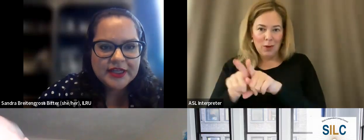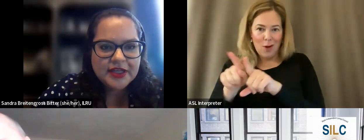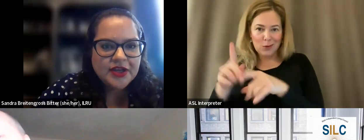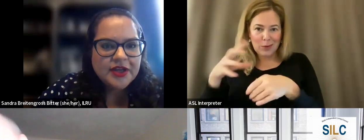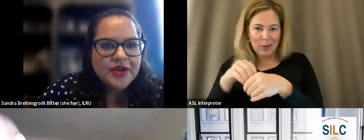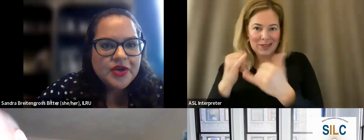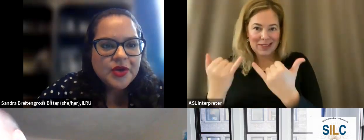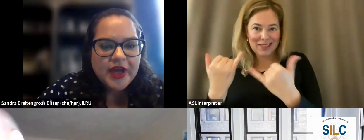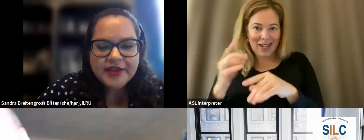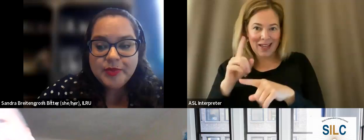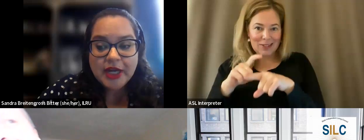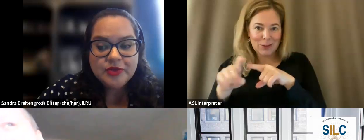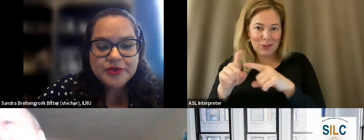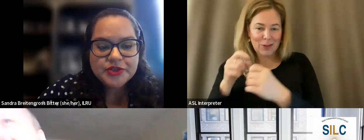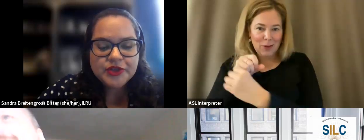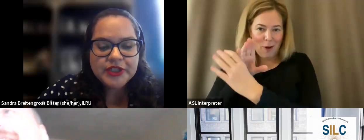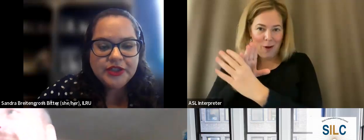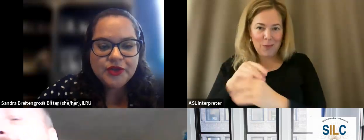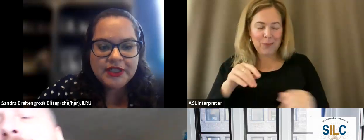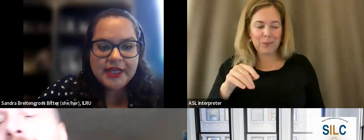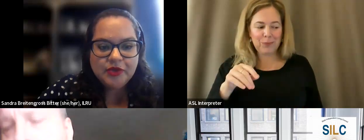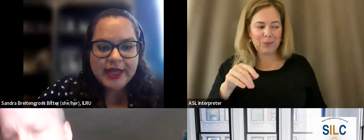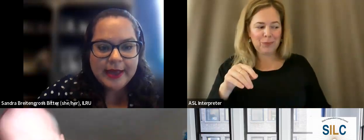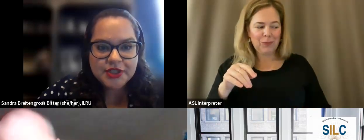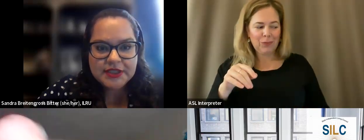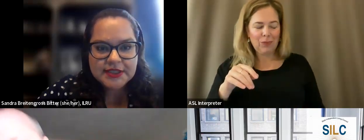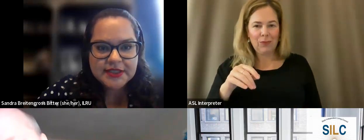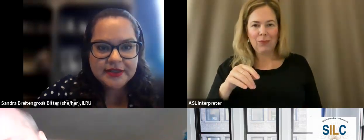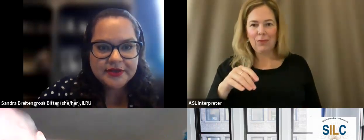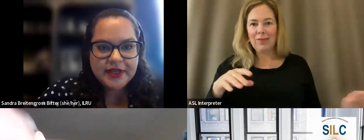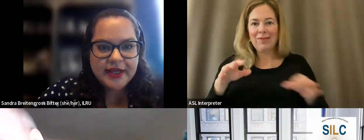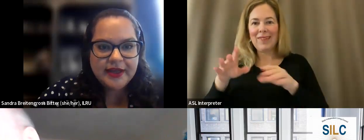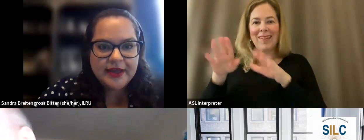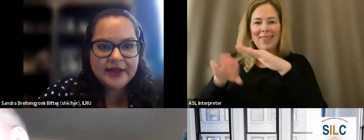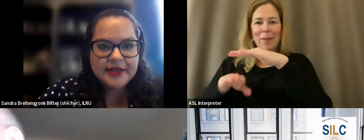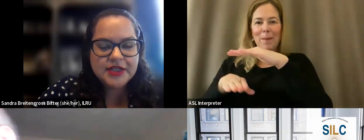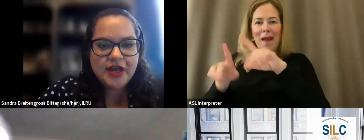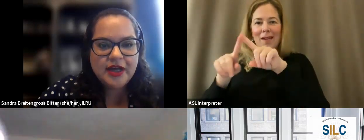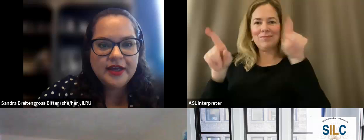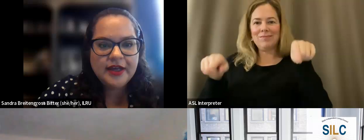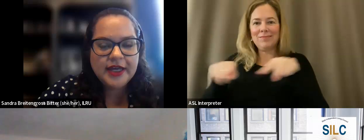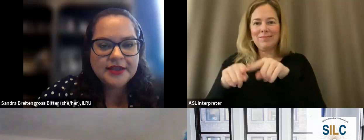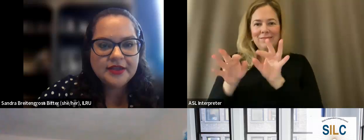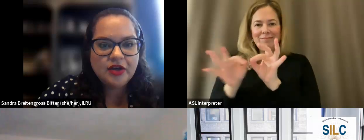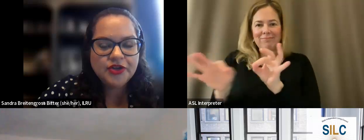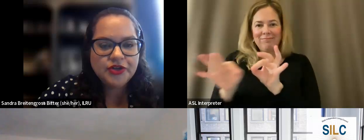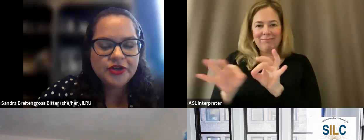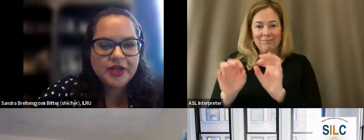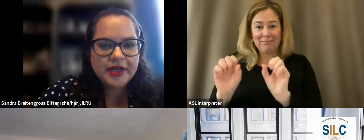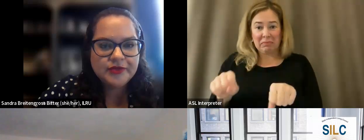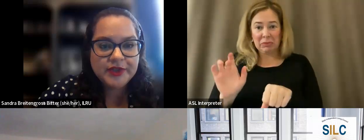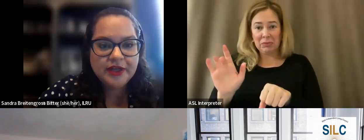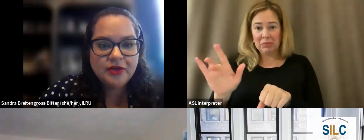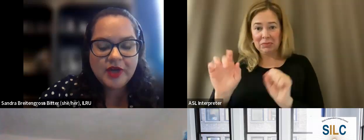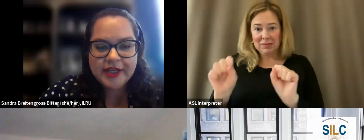call. At the bottom of your screen, you can enable captions, and on